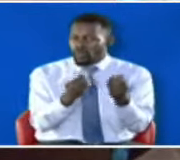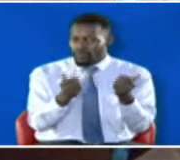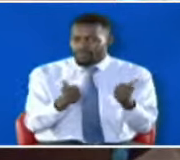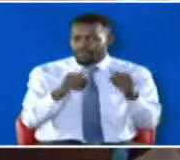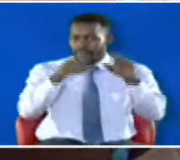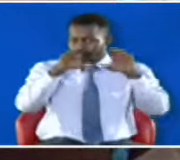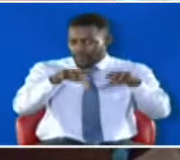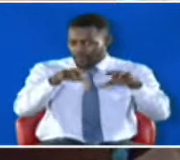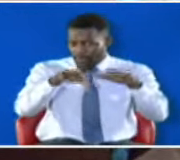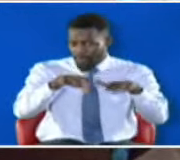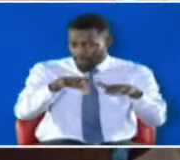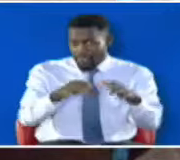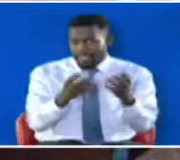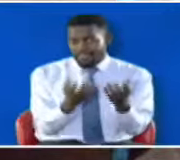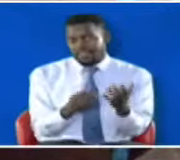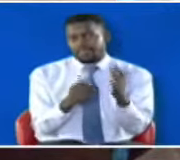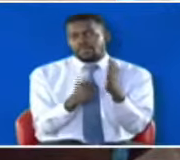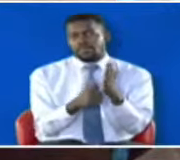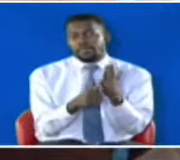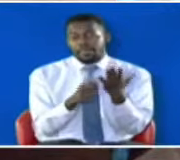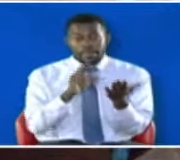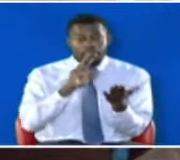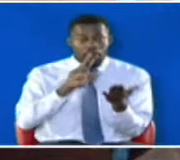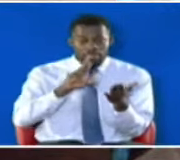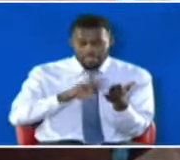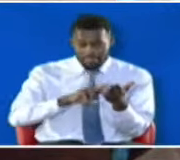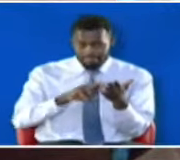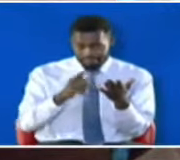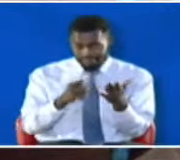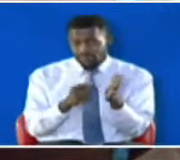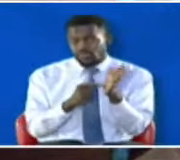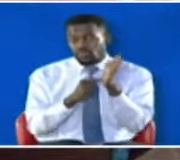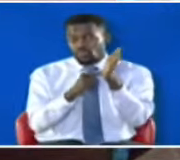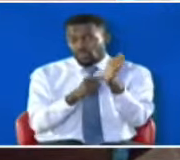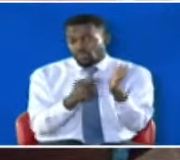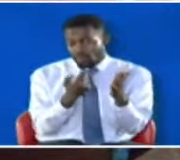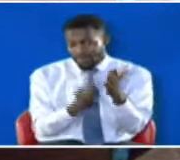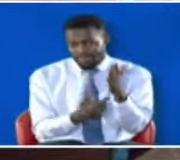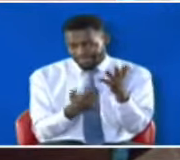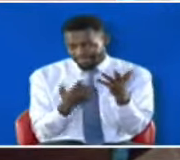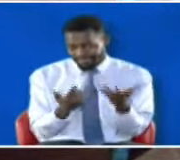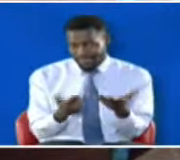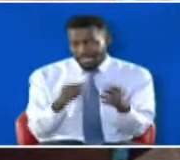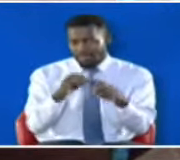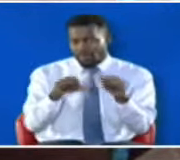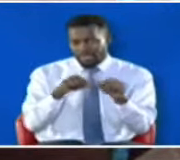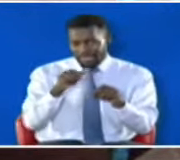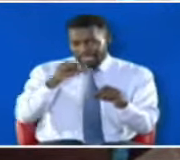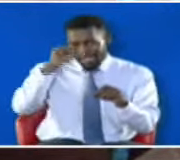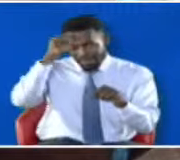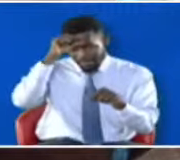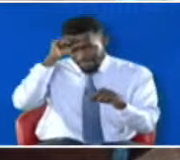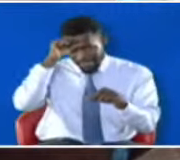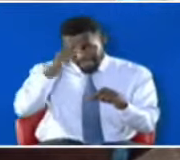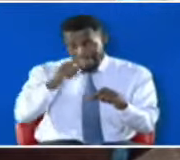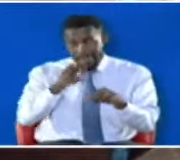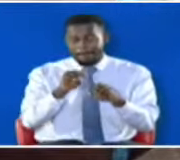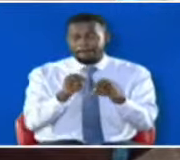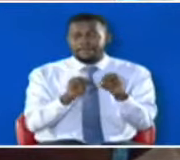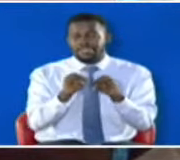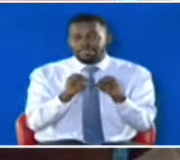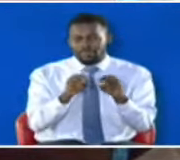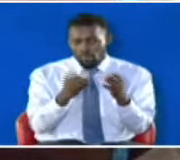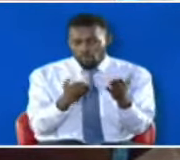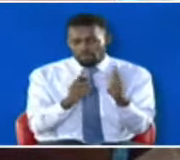of destruction in its wake. Our reporter Daniel Kariuki starts our bulletin with measures the government is taking to deal